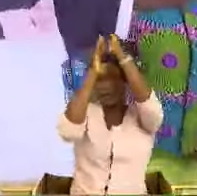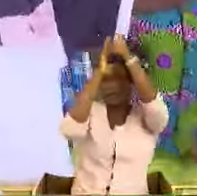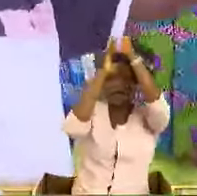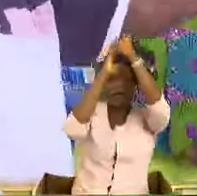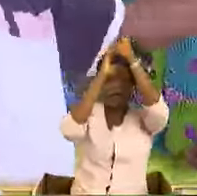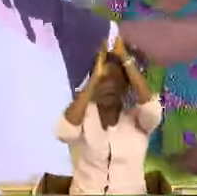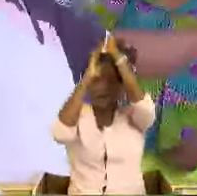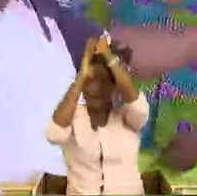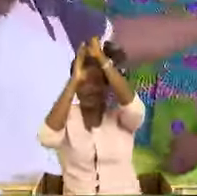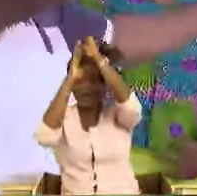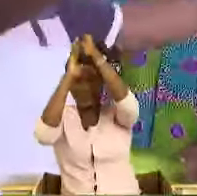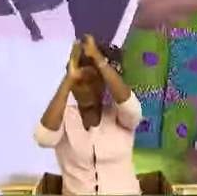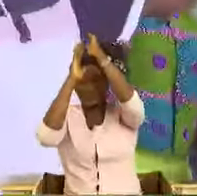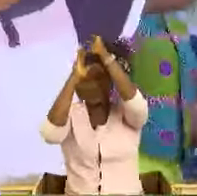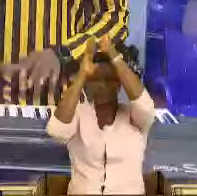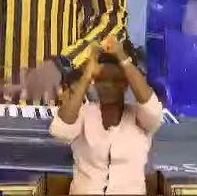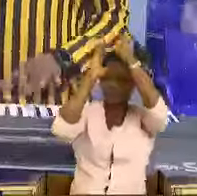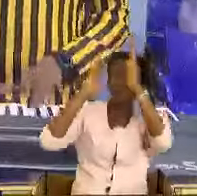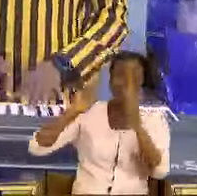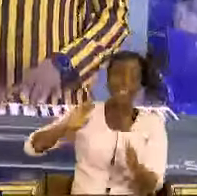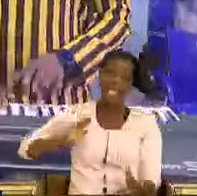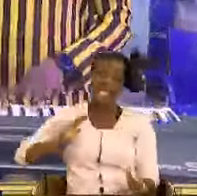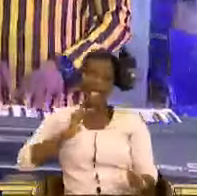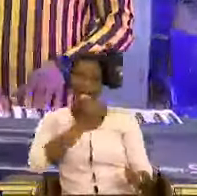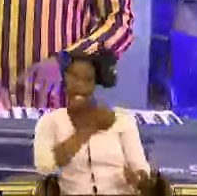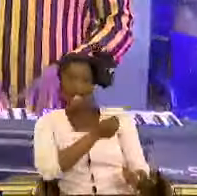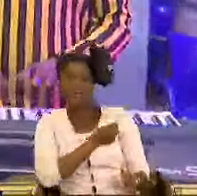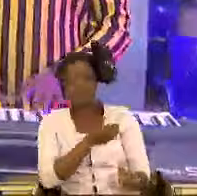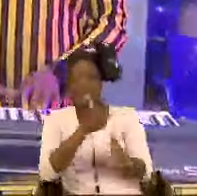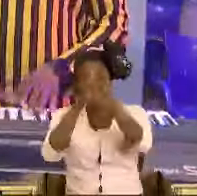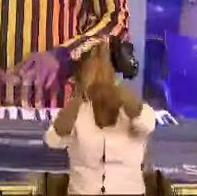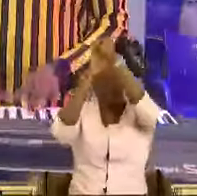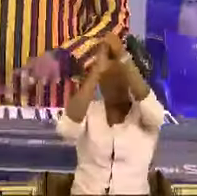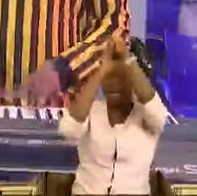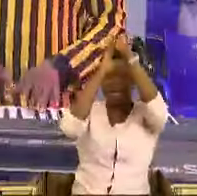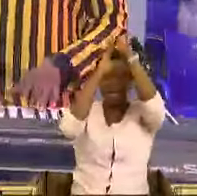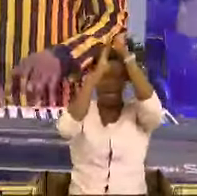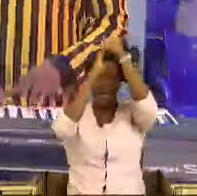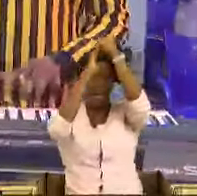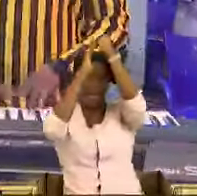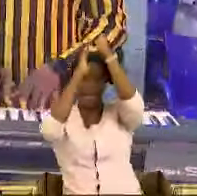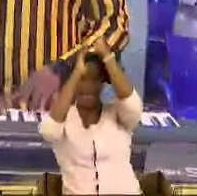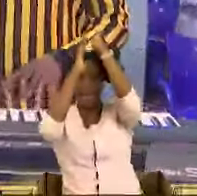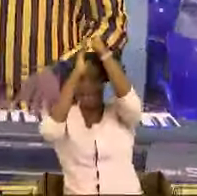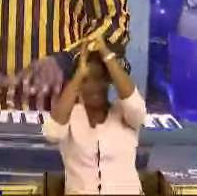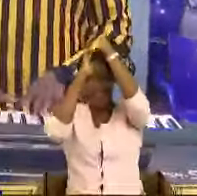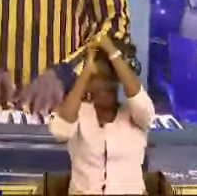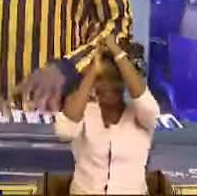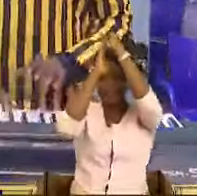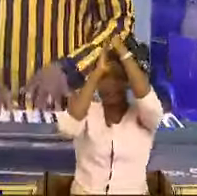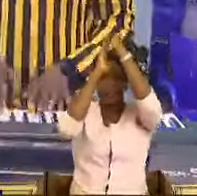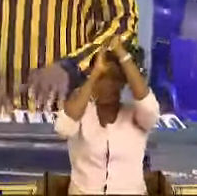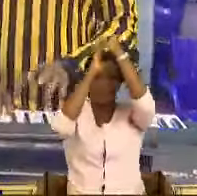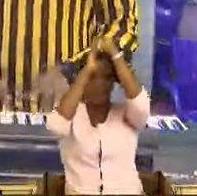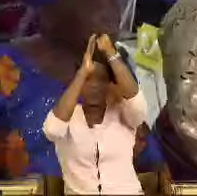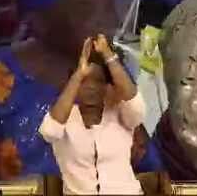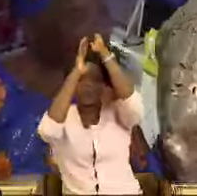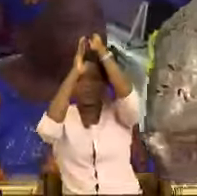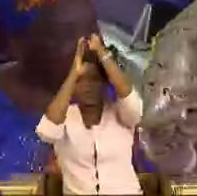your we call your R of we call on your rain of